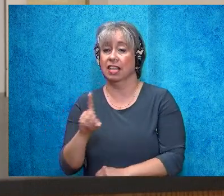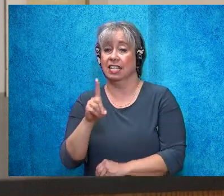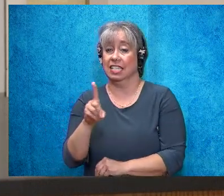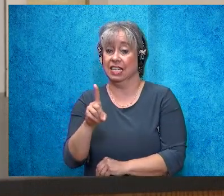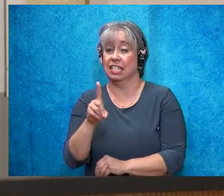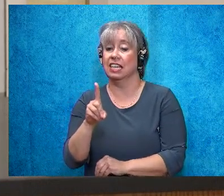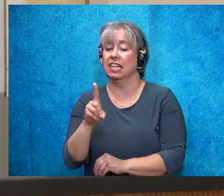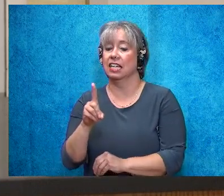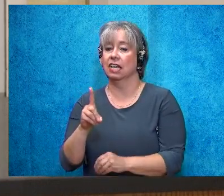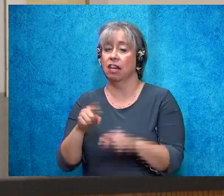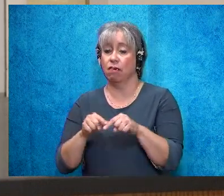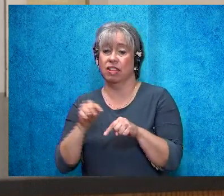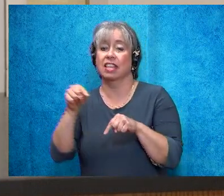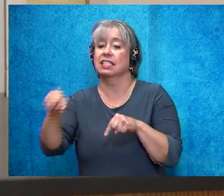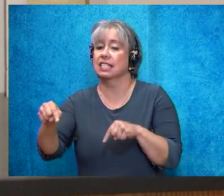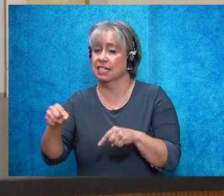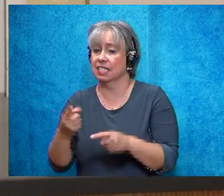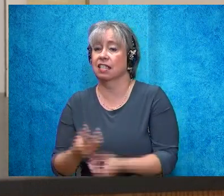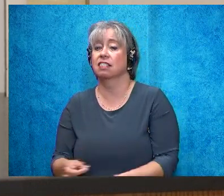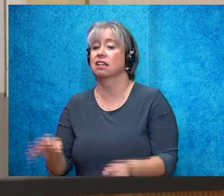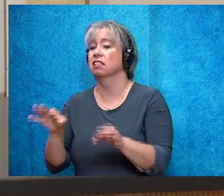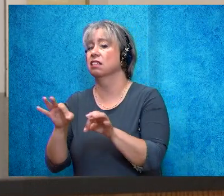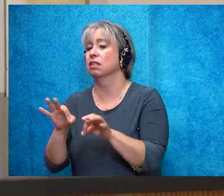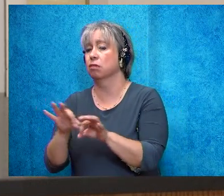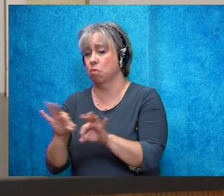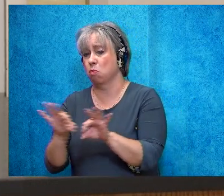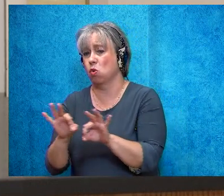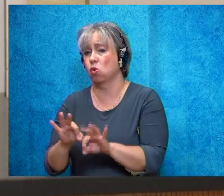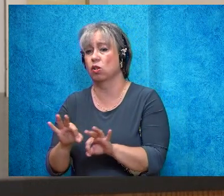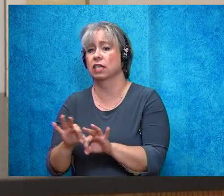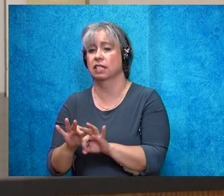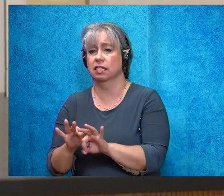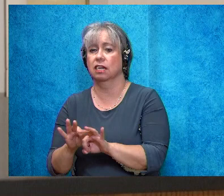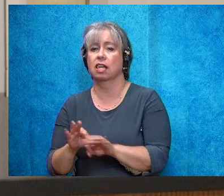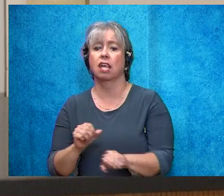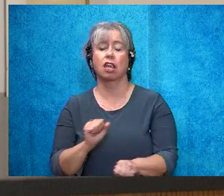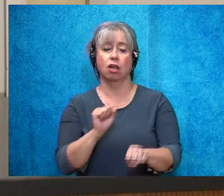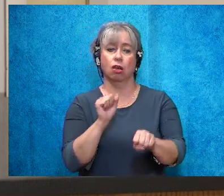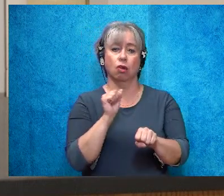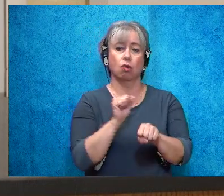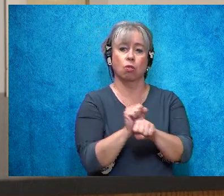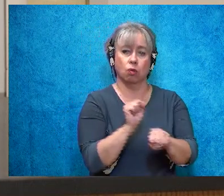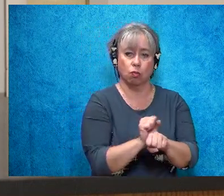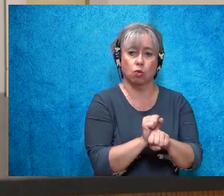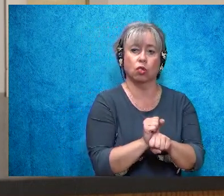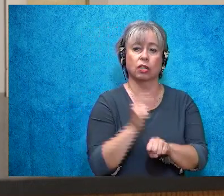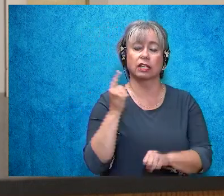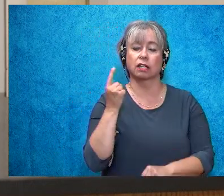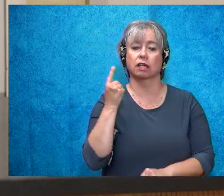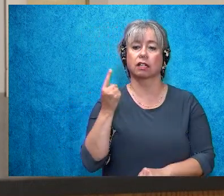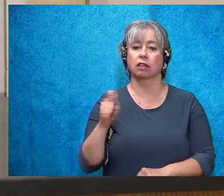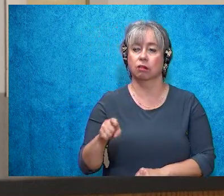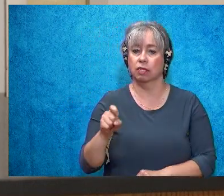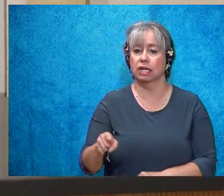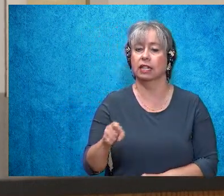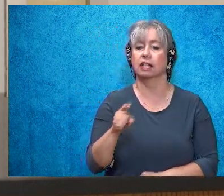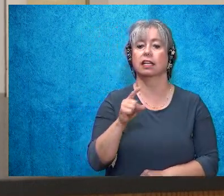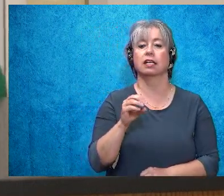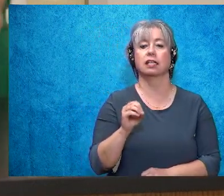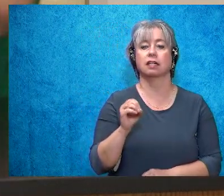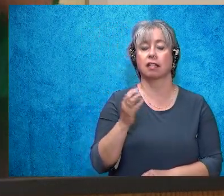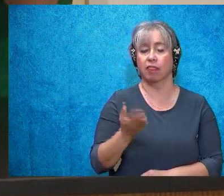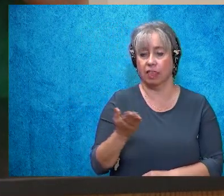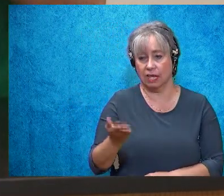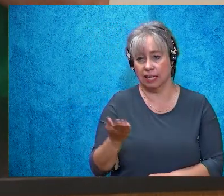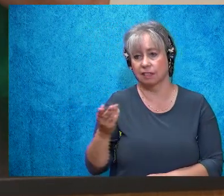a distance. So that's the trick there. See? Work is only done if the object is moving, and putting energy into